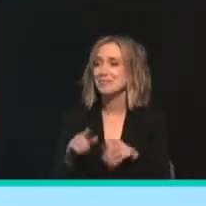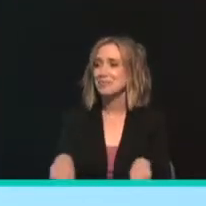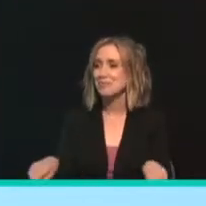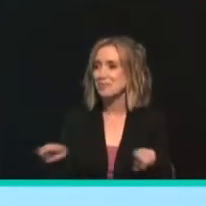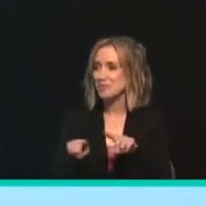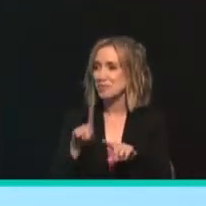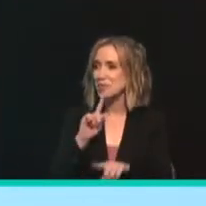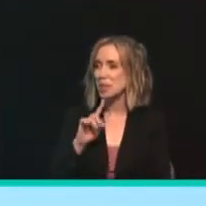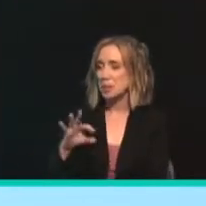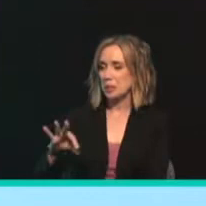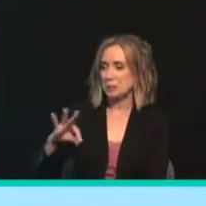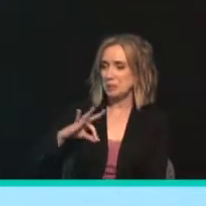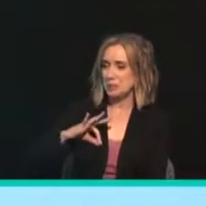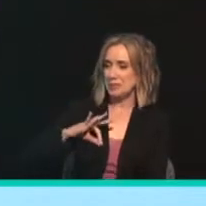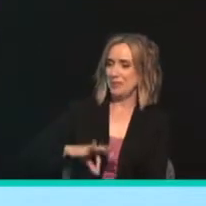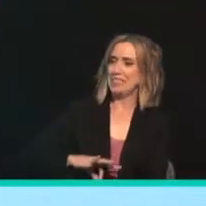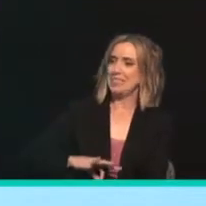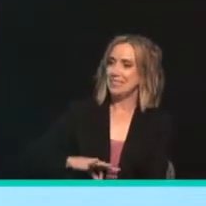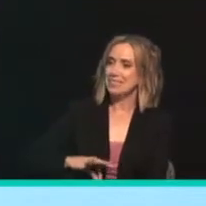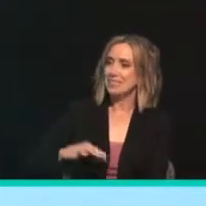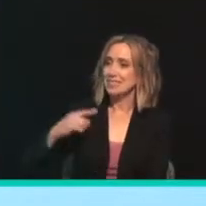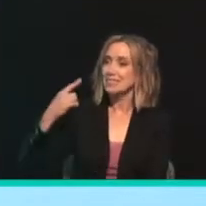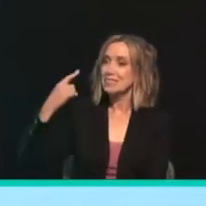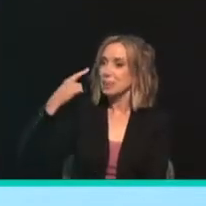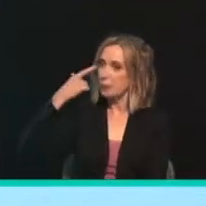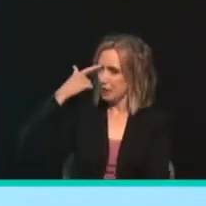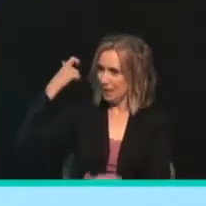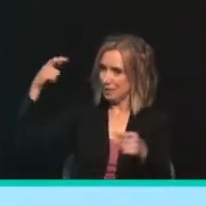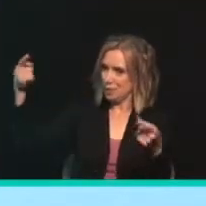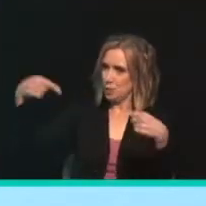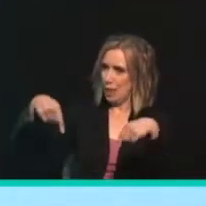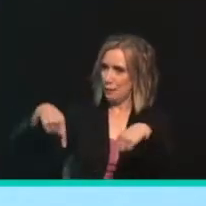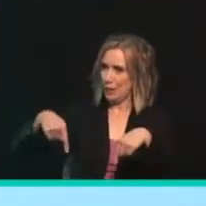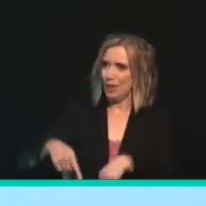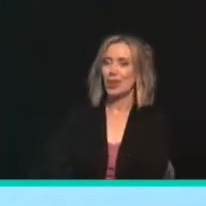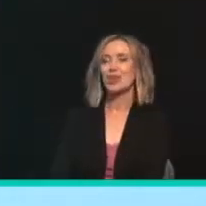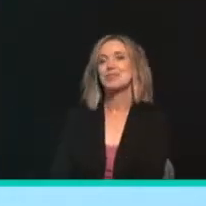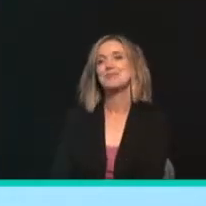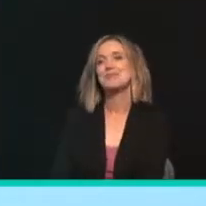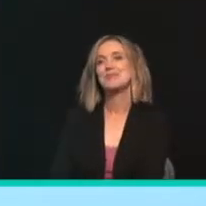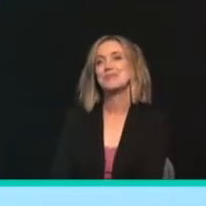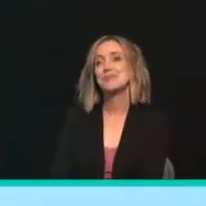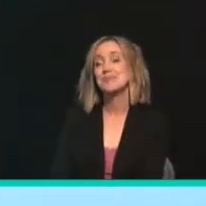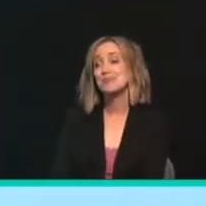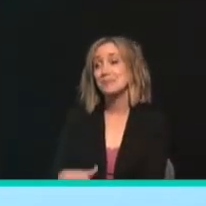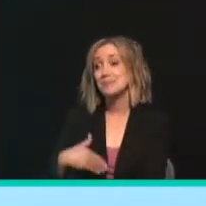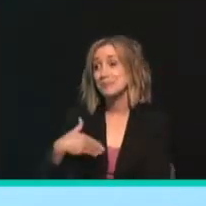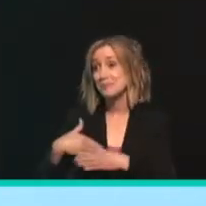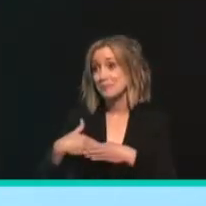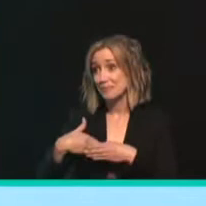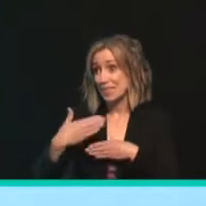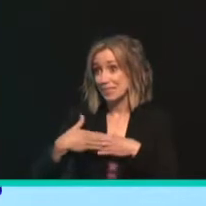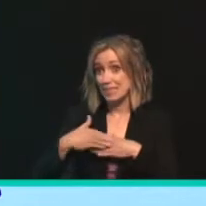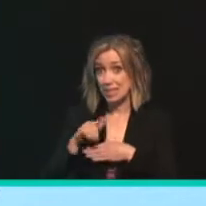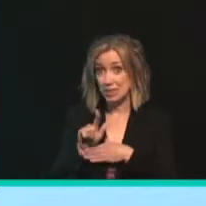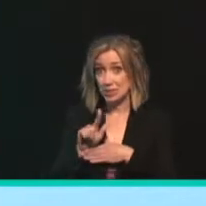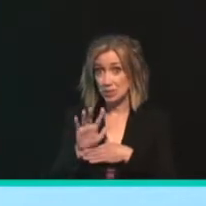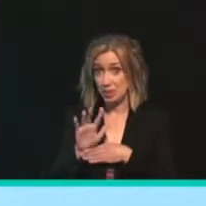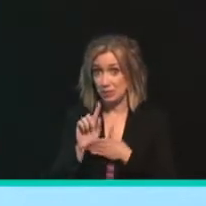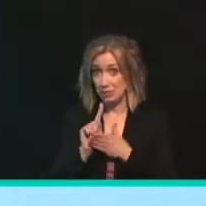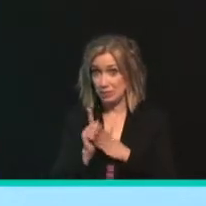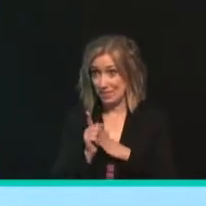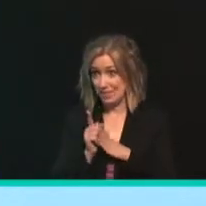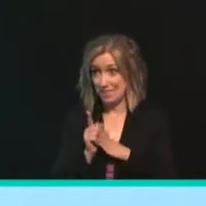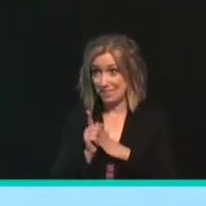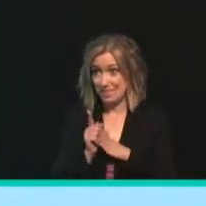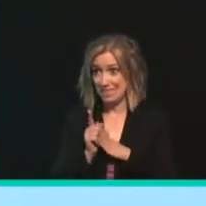benefit as a result of being here. What I would like to do for the next 25 minutes for you